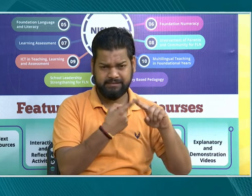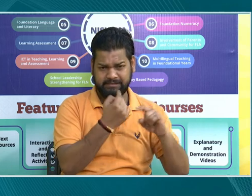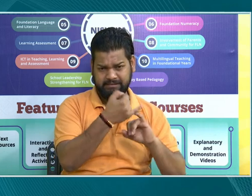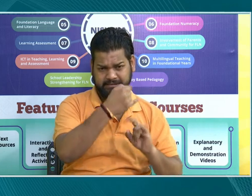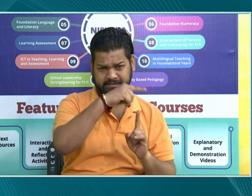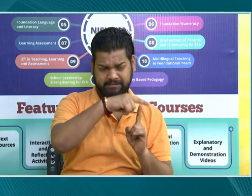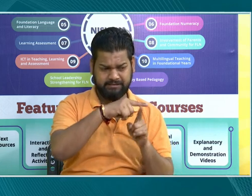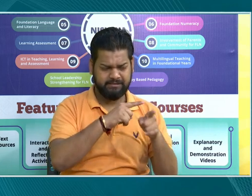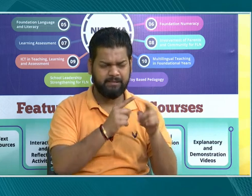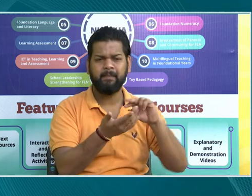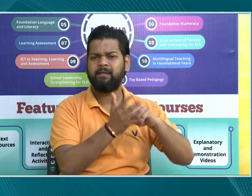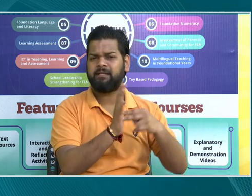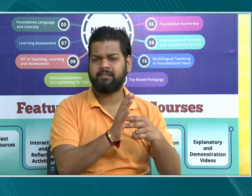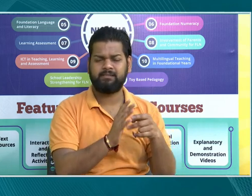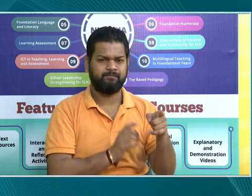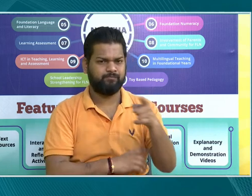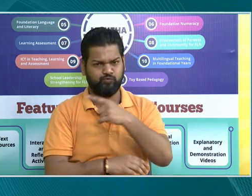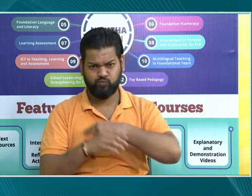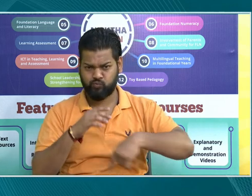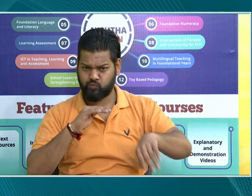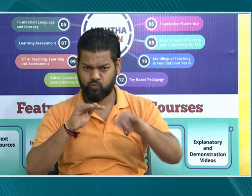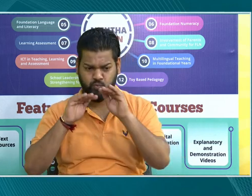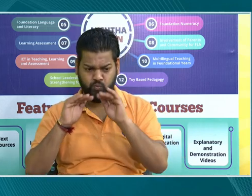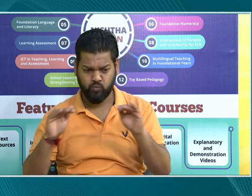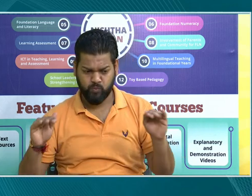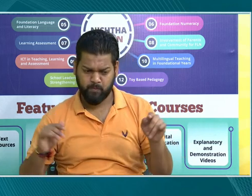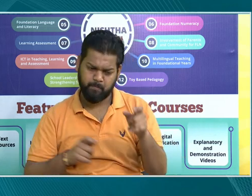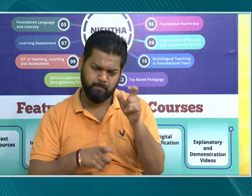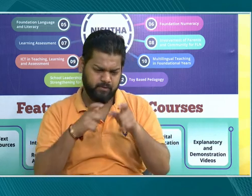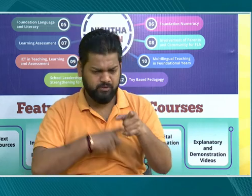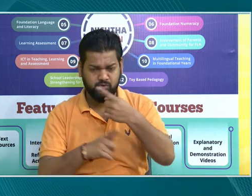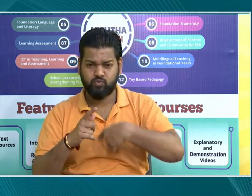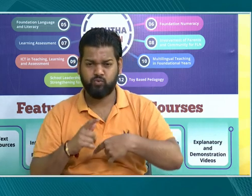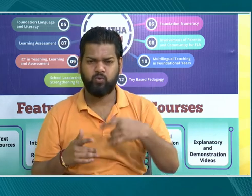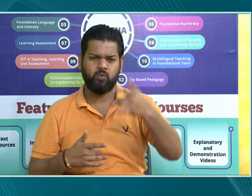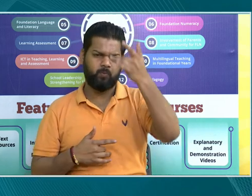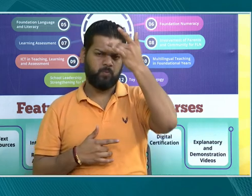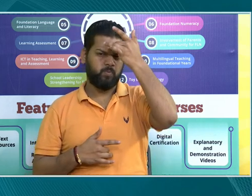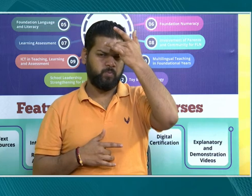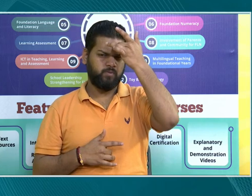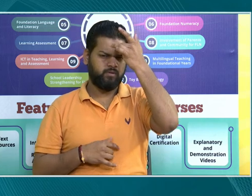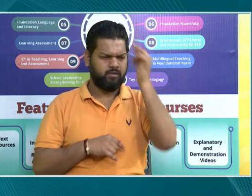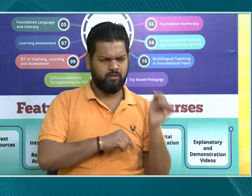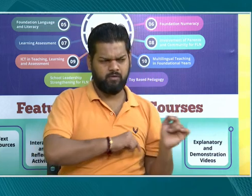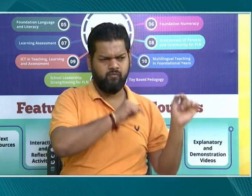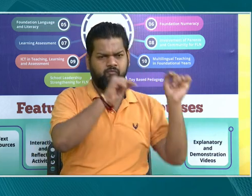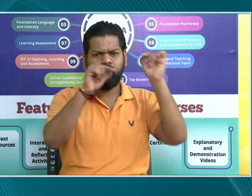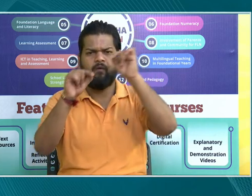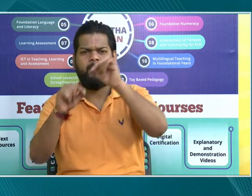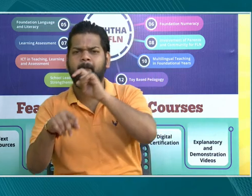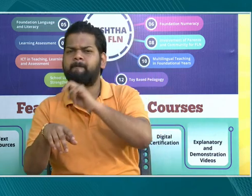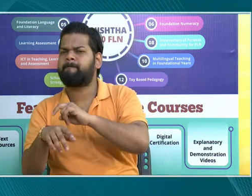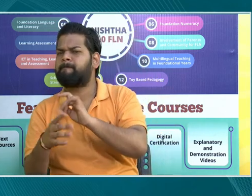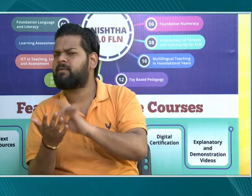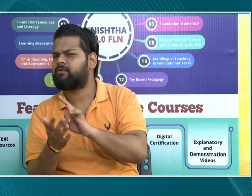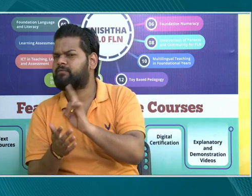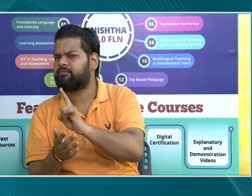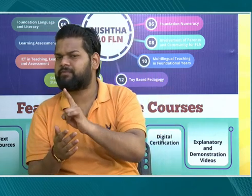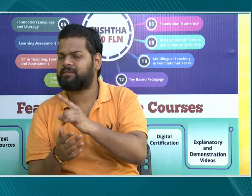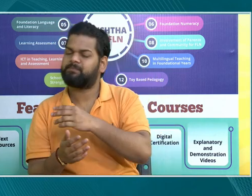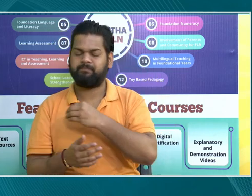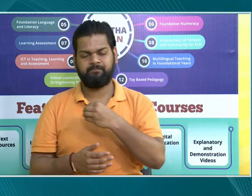ill. Yeah. Whom we go to? A doctor. When we have to fix something,